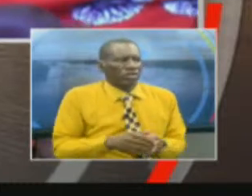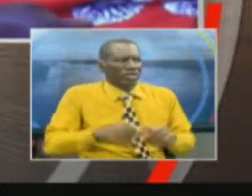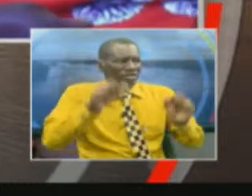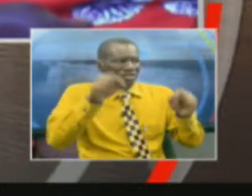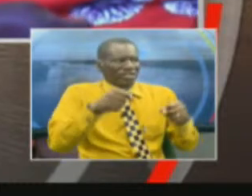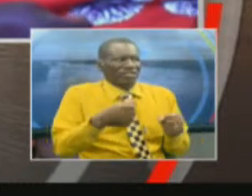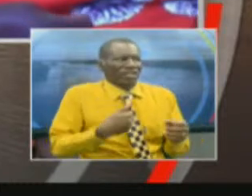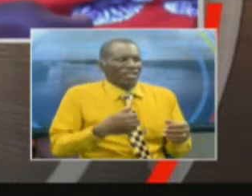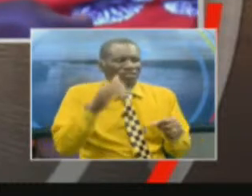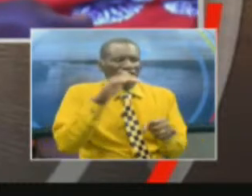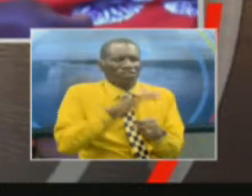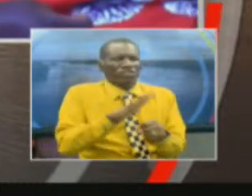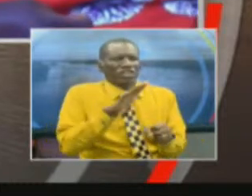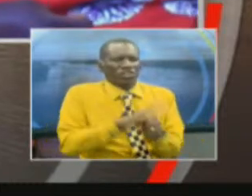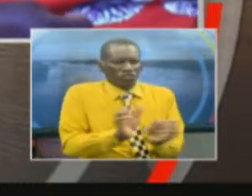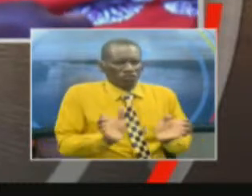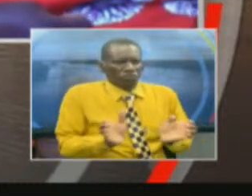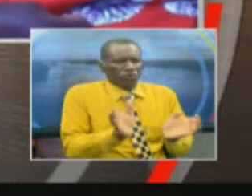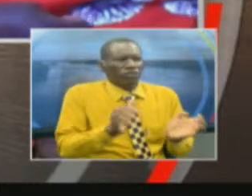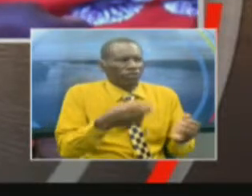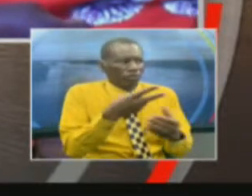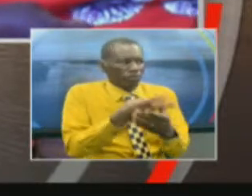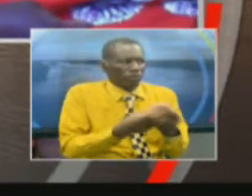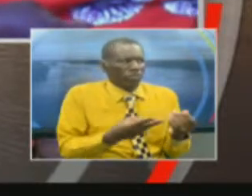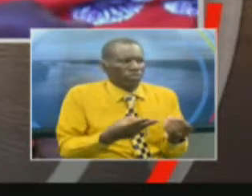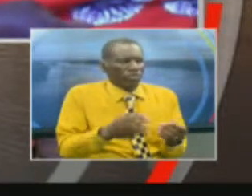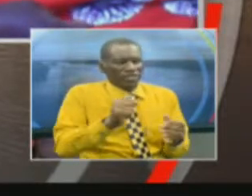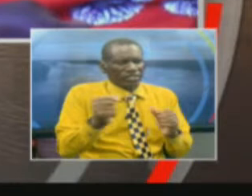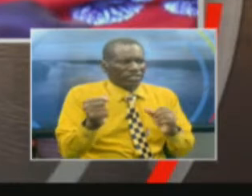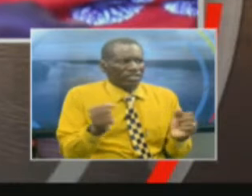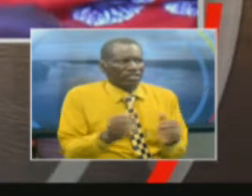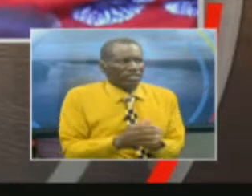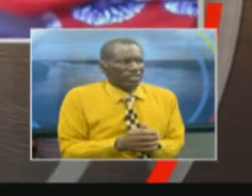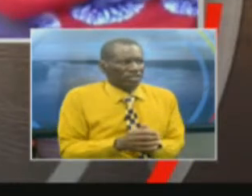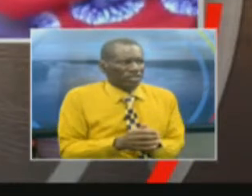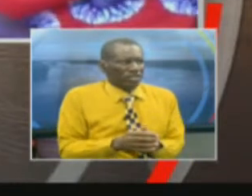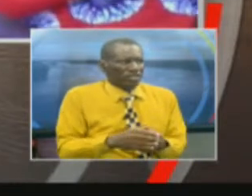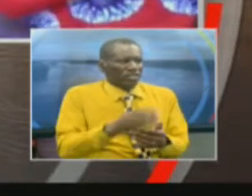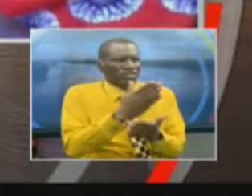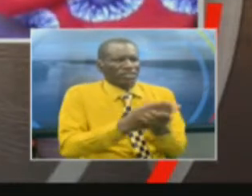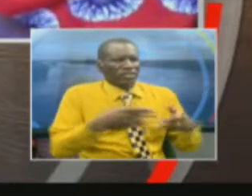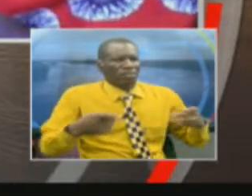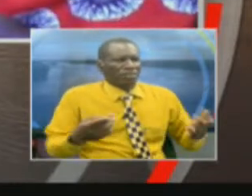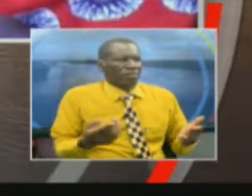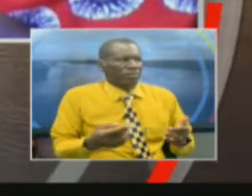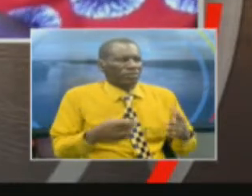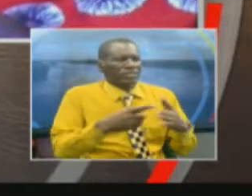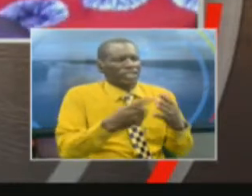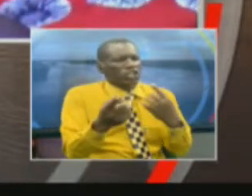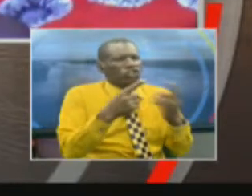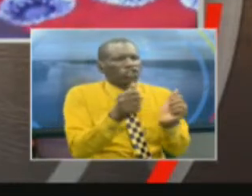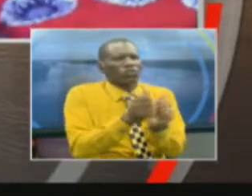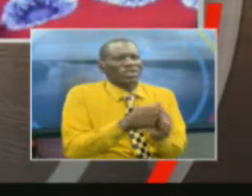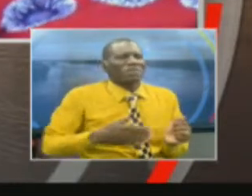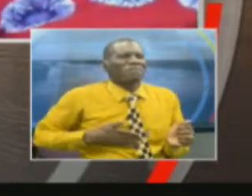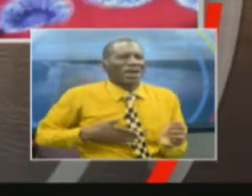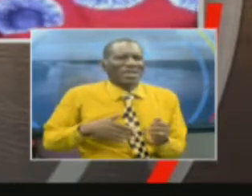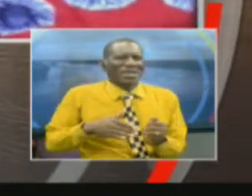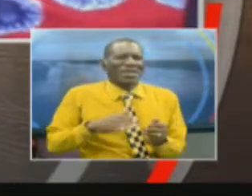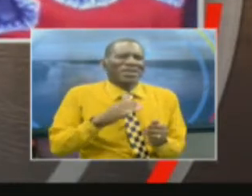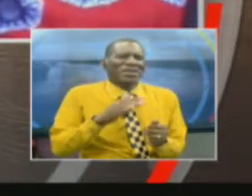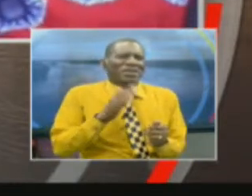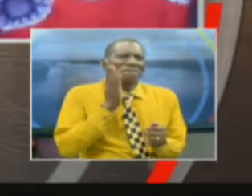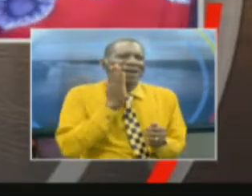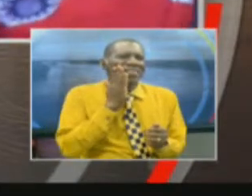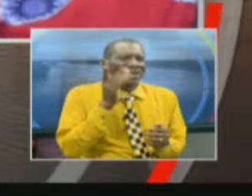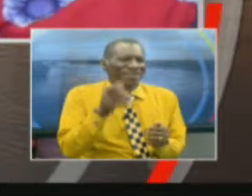Yes, I have a lot of pressure, both sides, both parents. Some also went even to my mom before my mom met